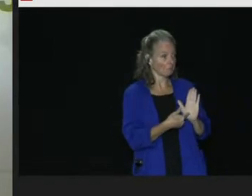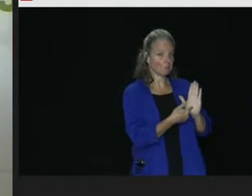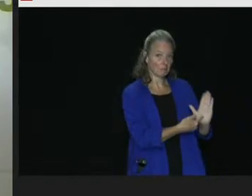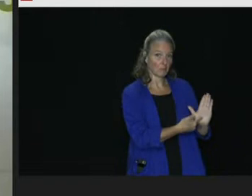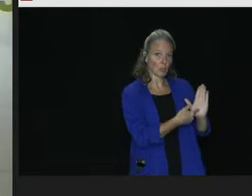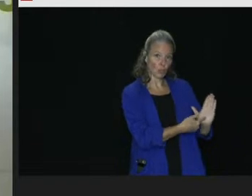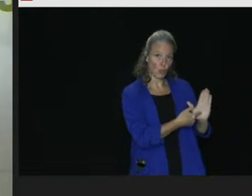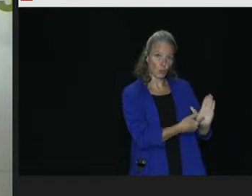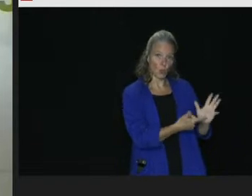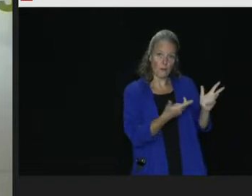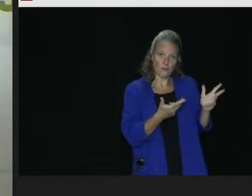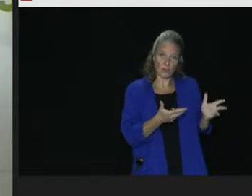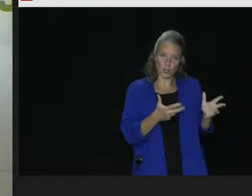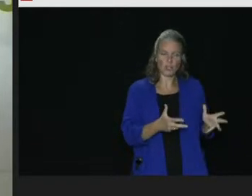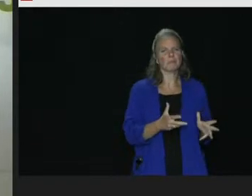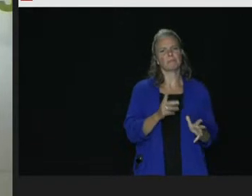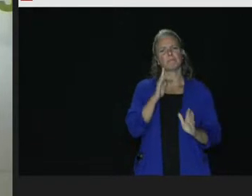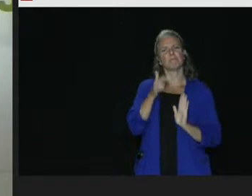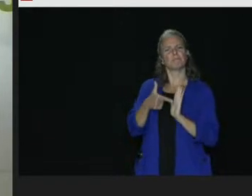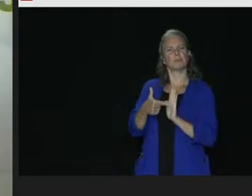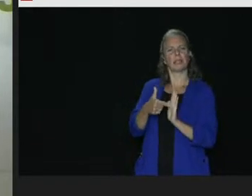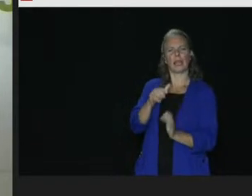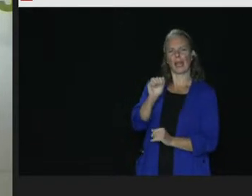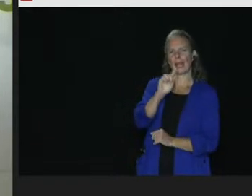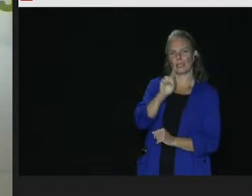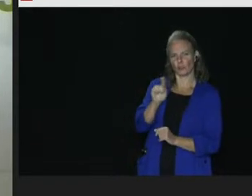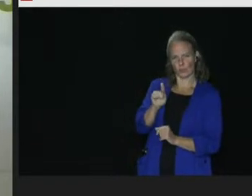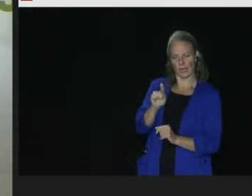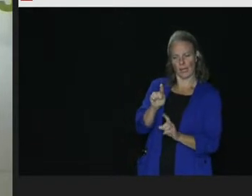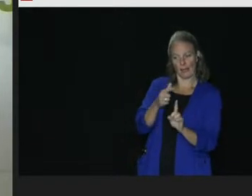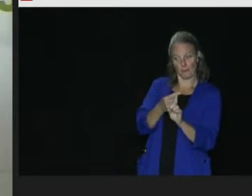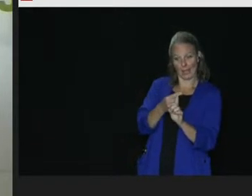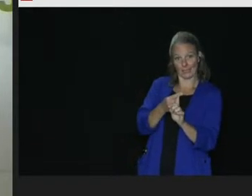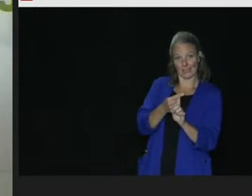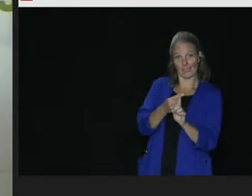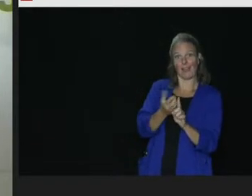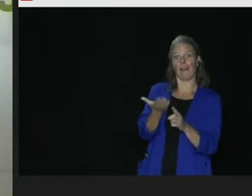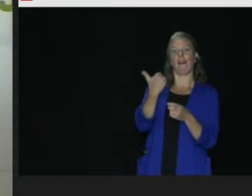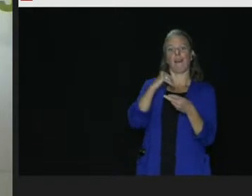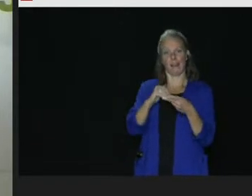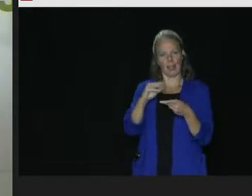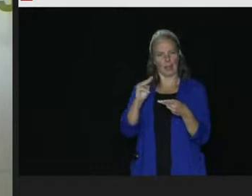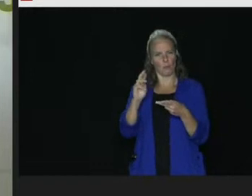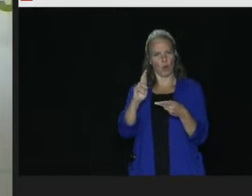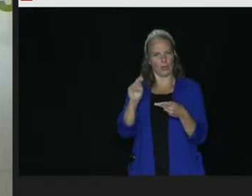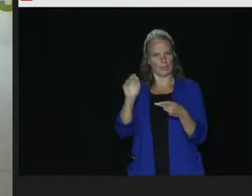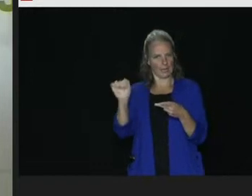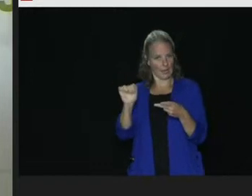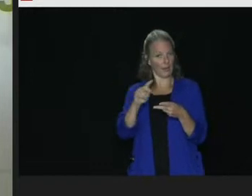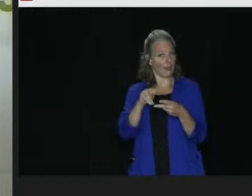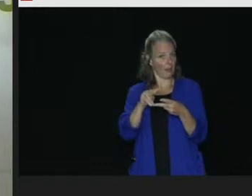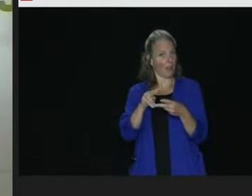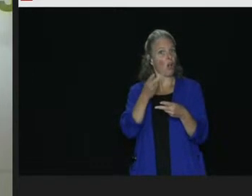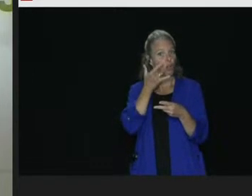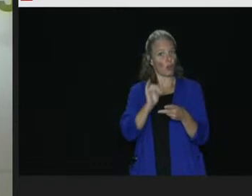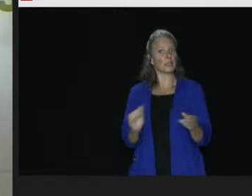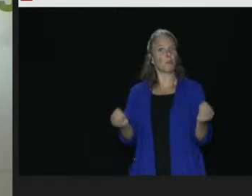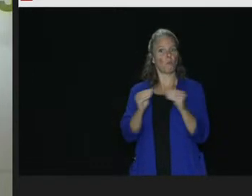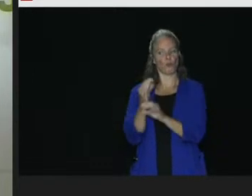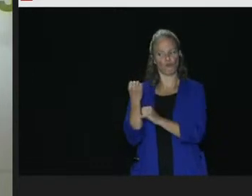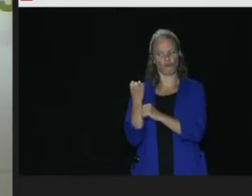schedules, particularly, for example, the AstraZeneca vaccine followed by a mRNA vaccine actually gives you a